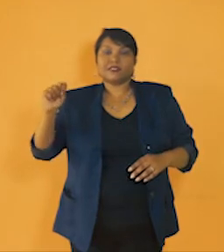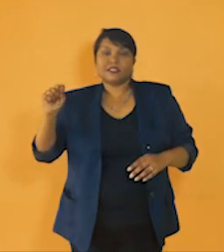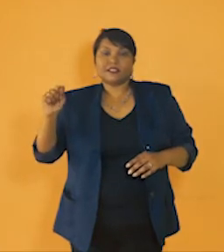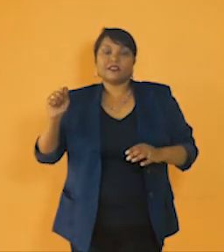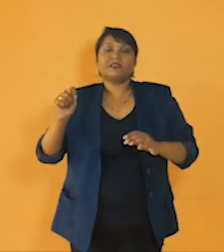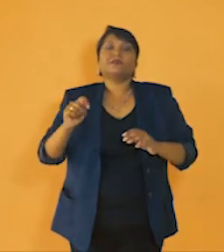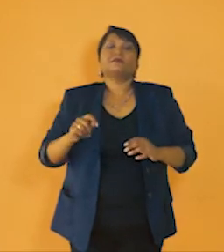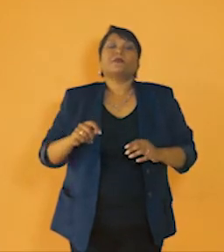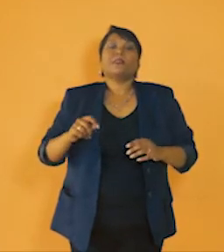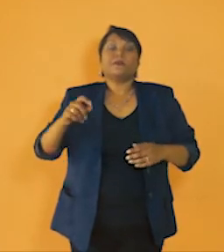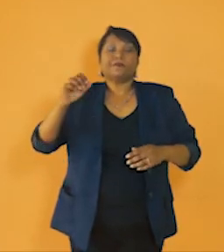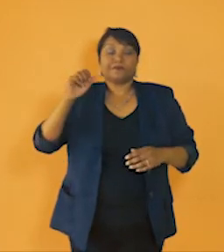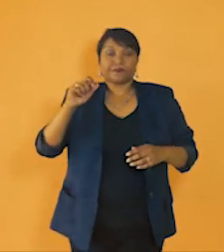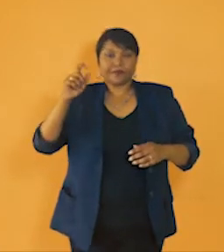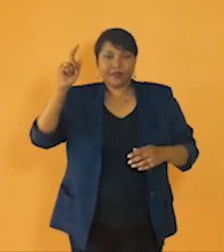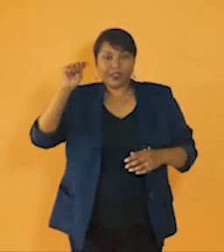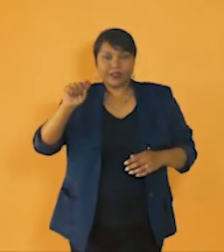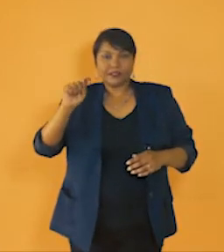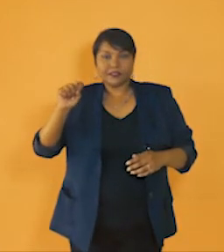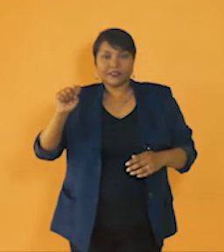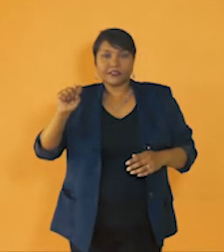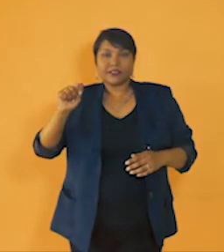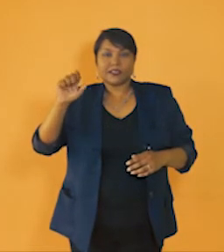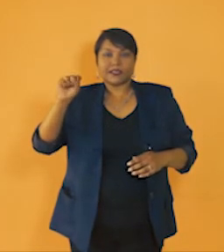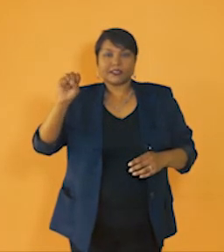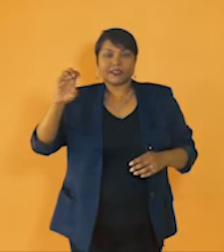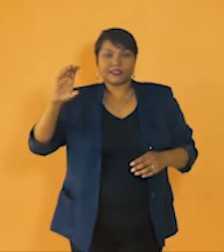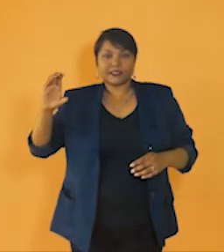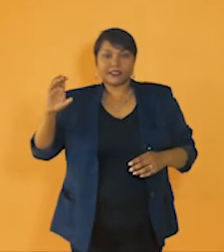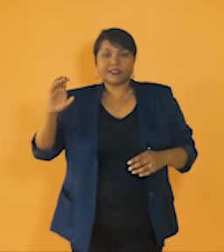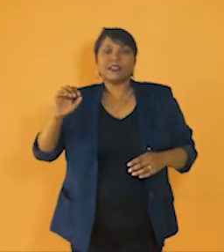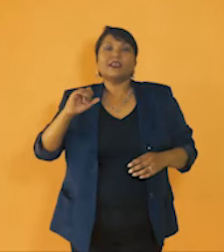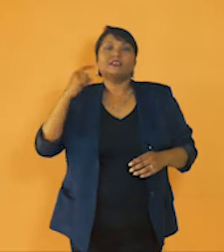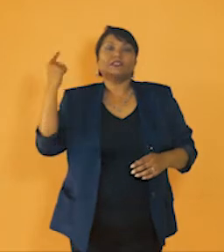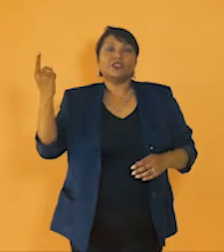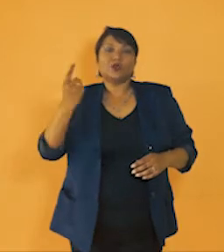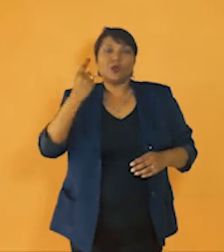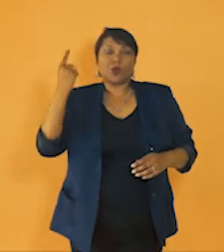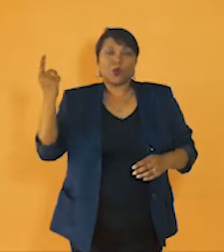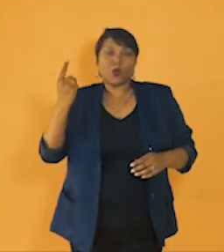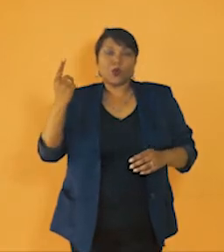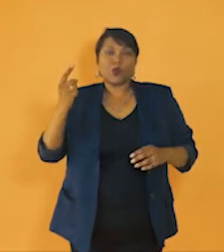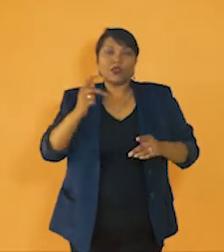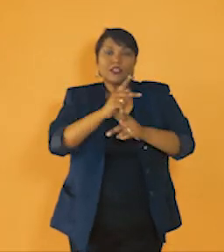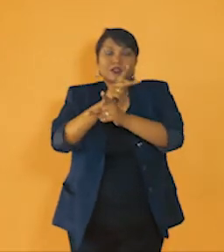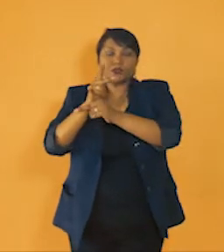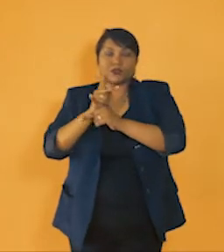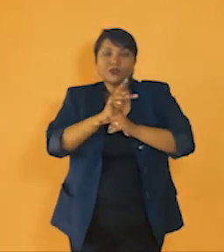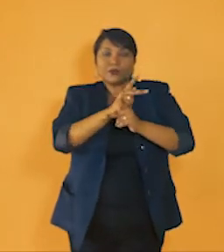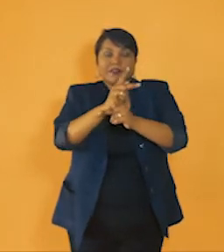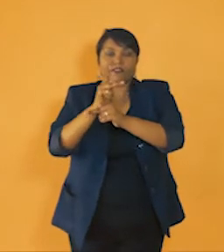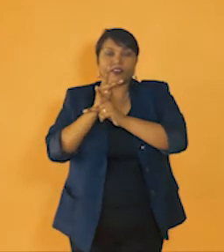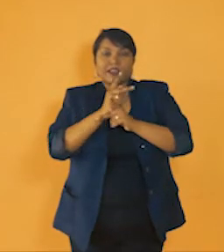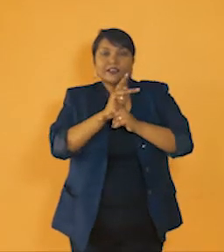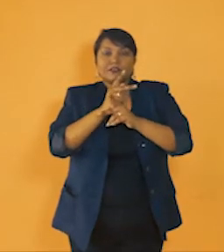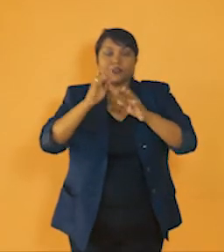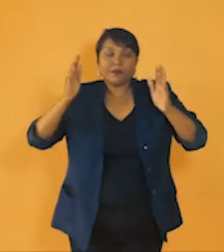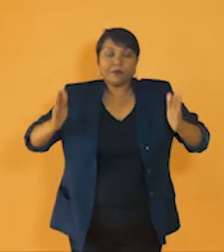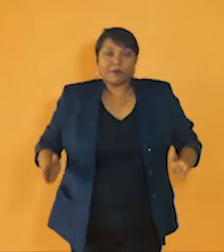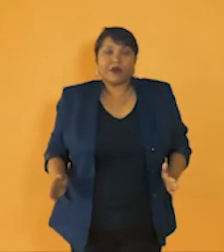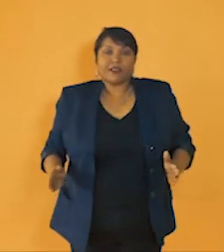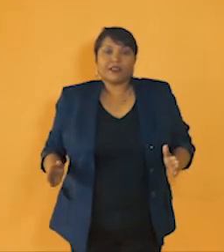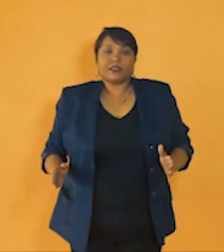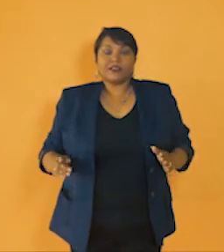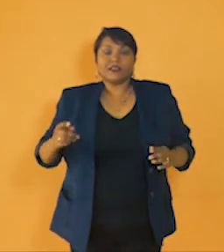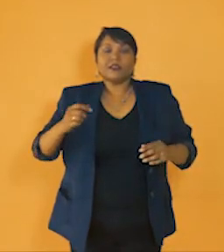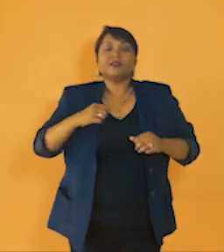Tobago Securities and Exchange Commission is the sole regulator of the securities industry in the Republic of Trinidad and Tobago. The